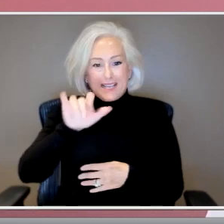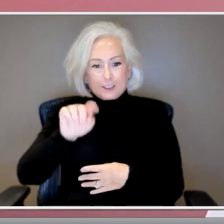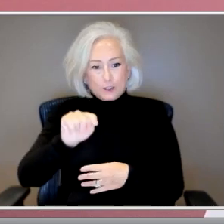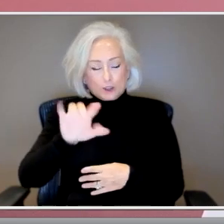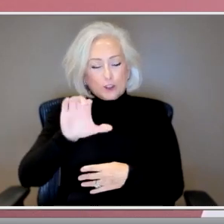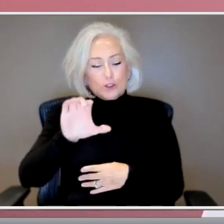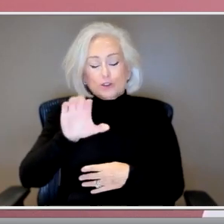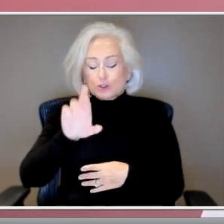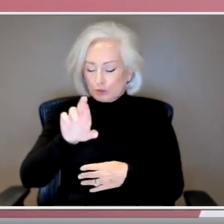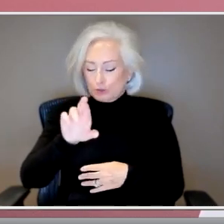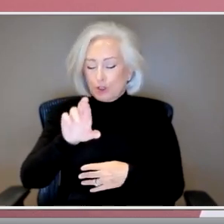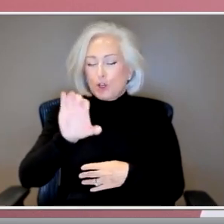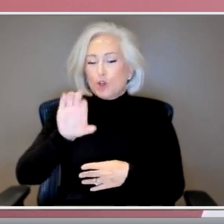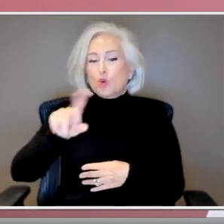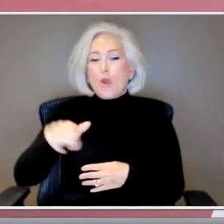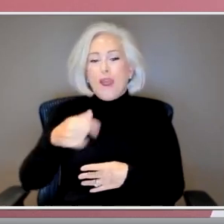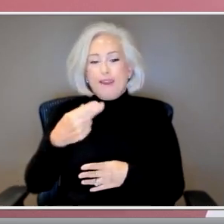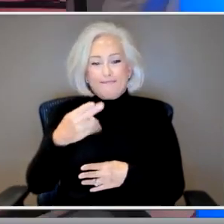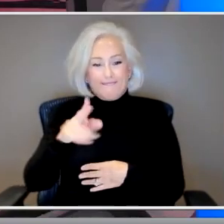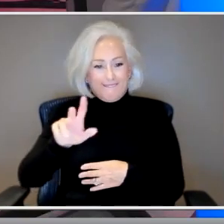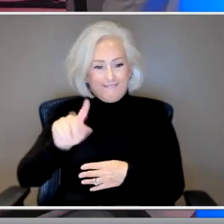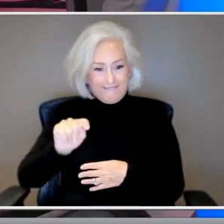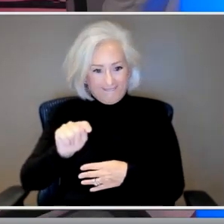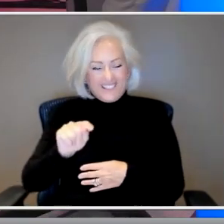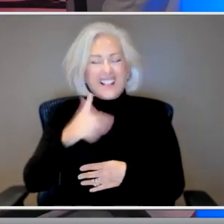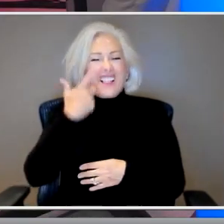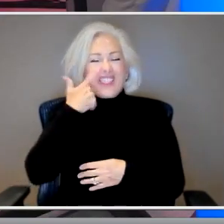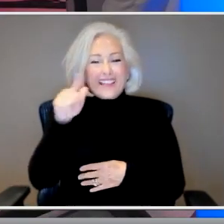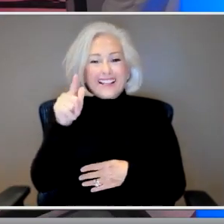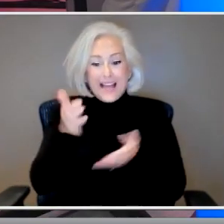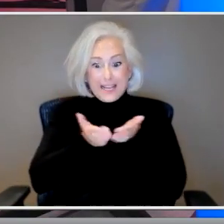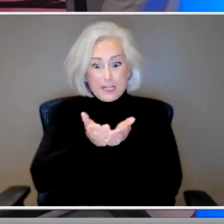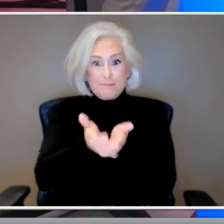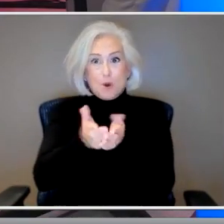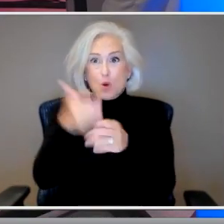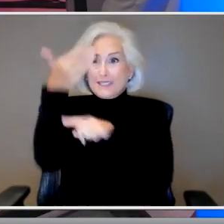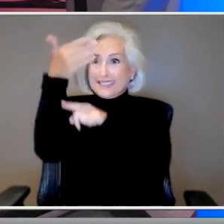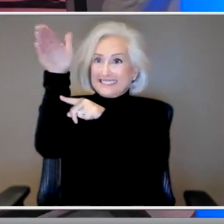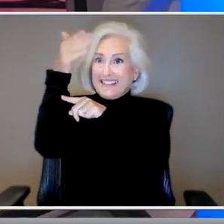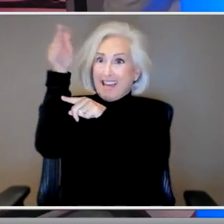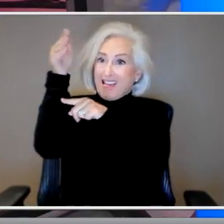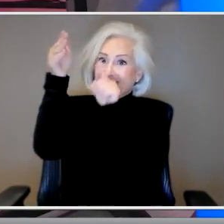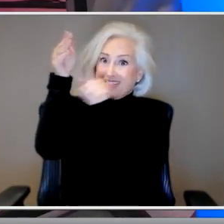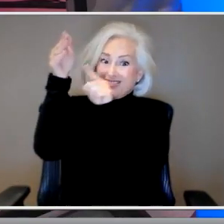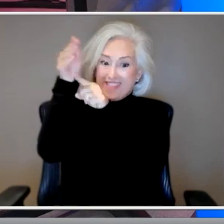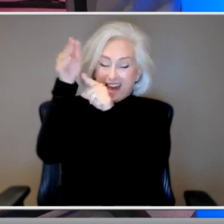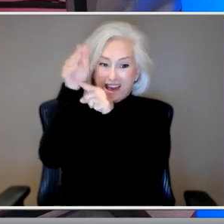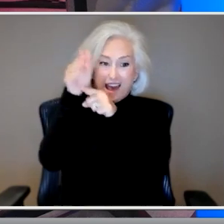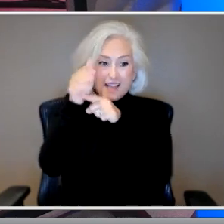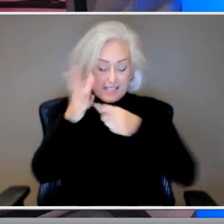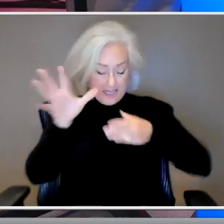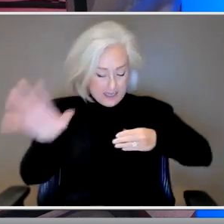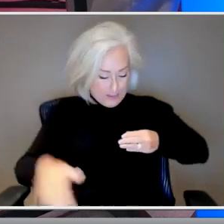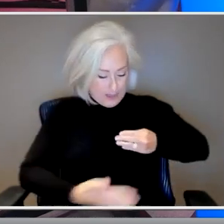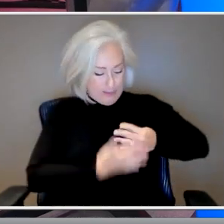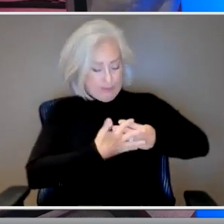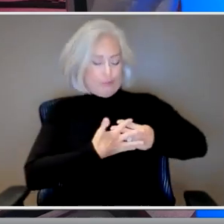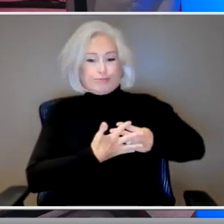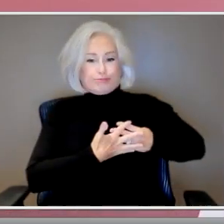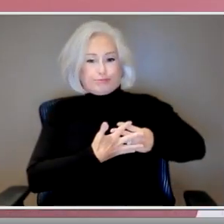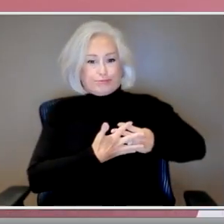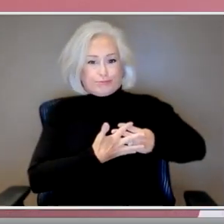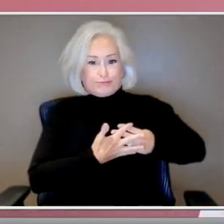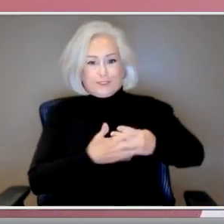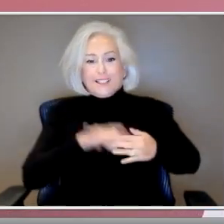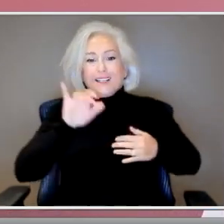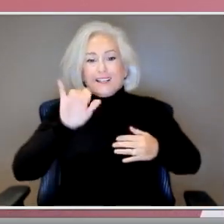And that's the bionic part that Vicki was talking about. Exactly. Your I new had no bionic idea. body. Yeah. But yes. Wow. These grafts are gelatin impregnated